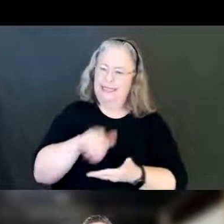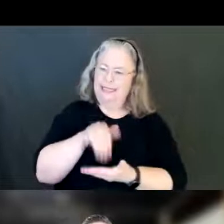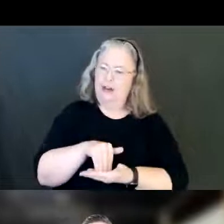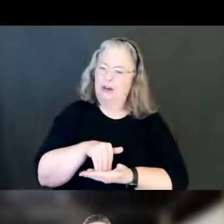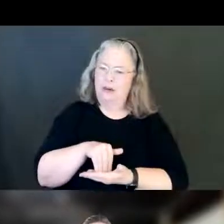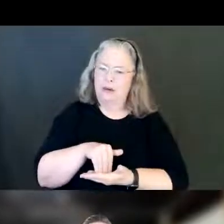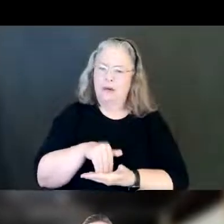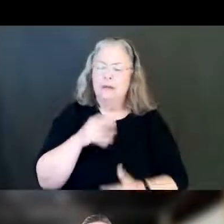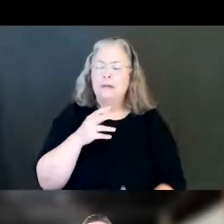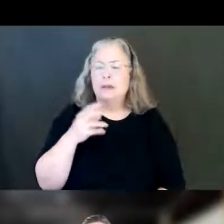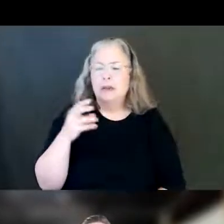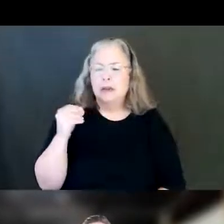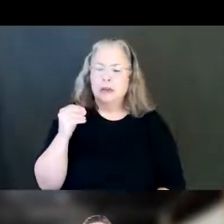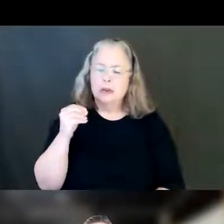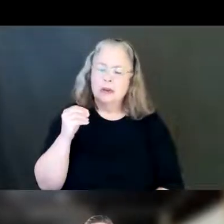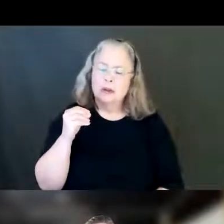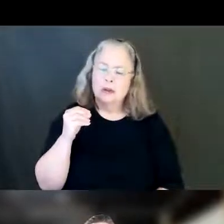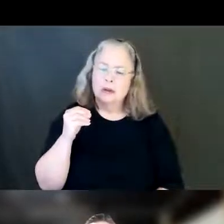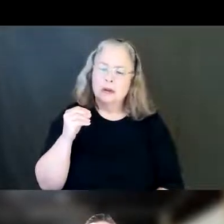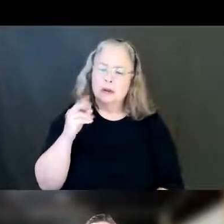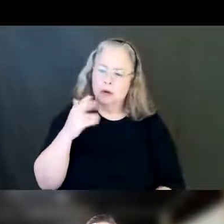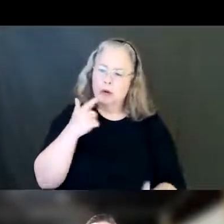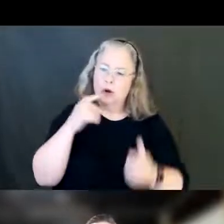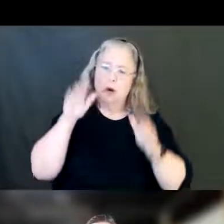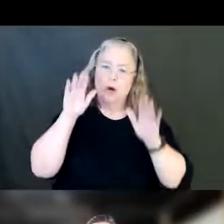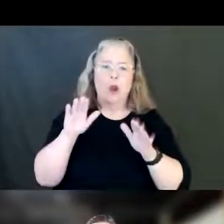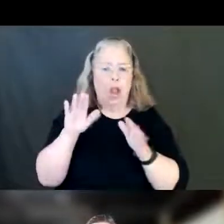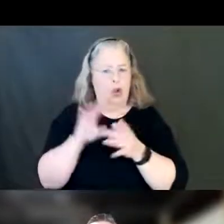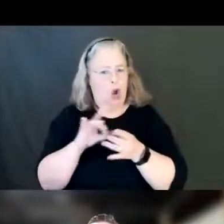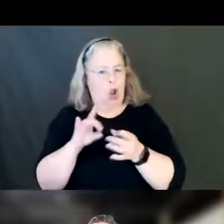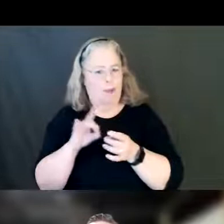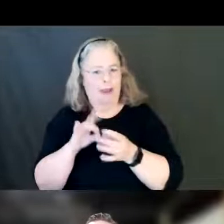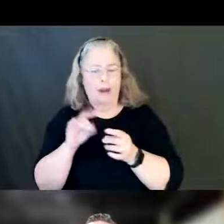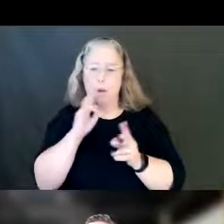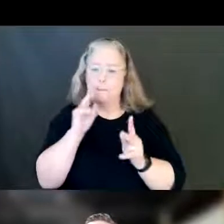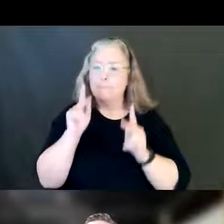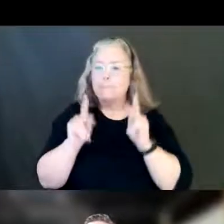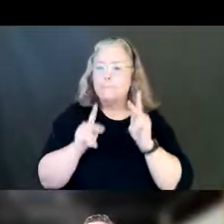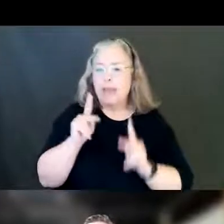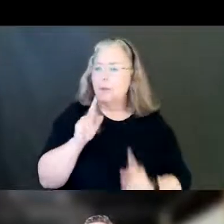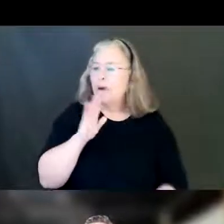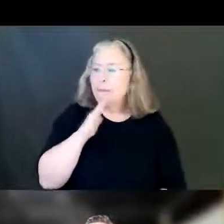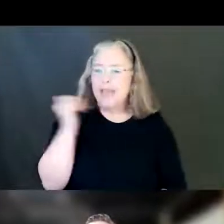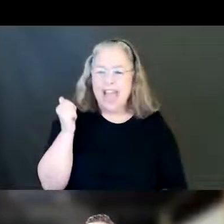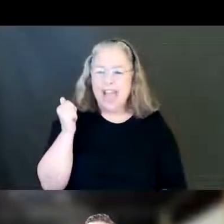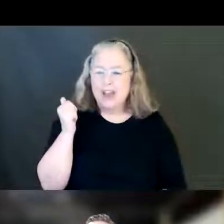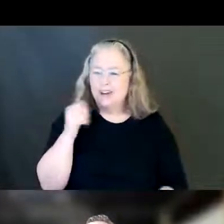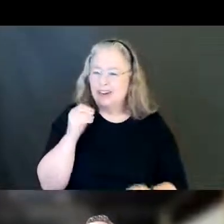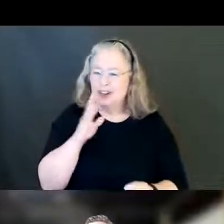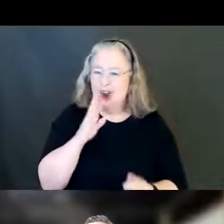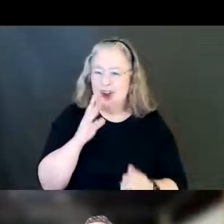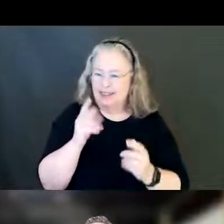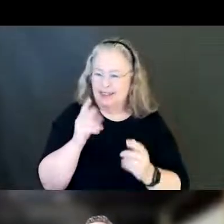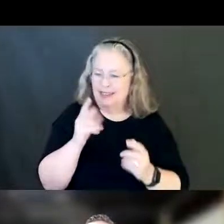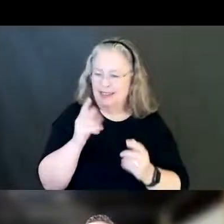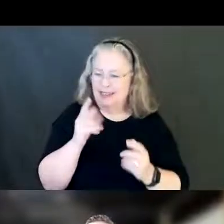And also looking at how there was a great comment about people are just better. And so following along